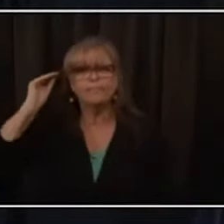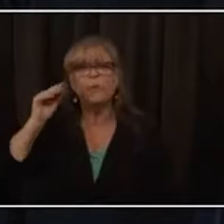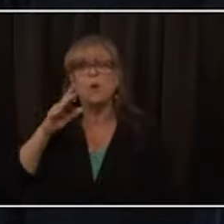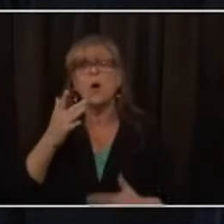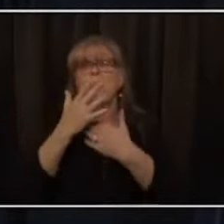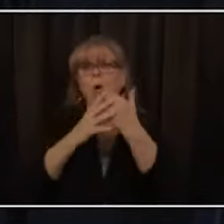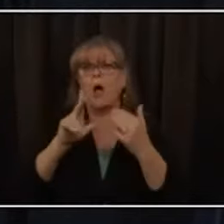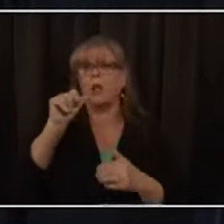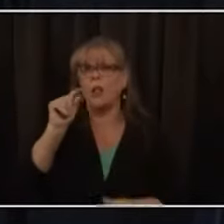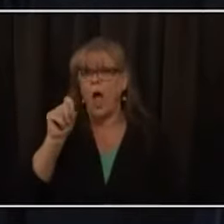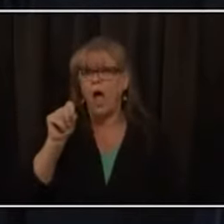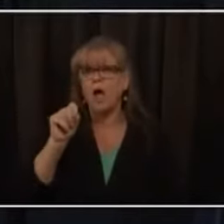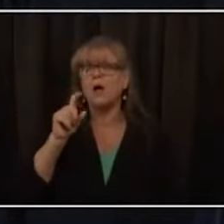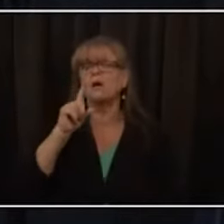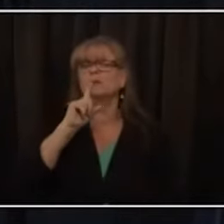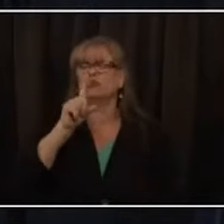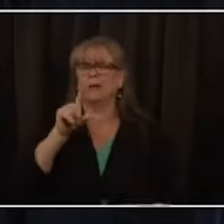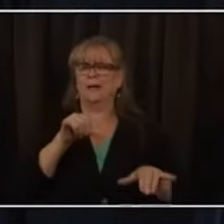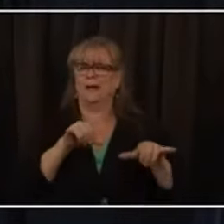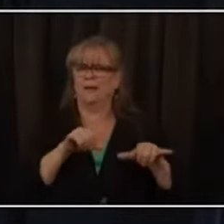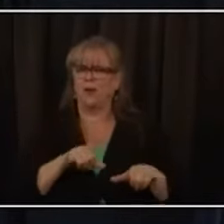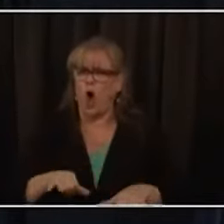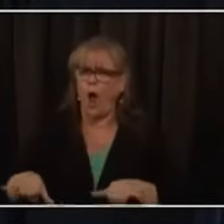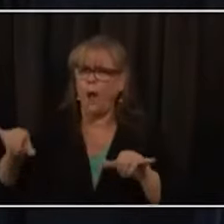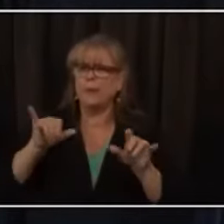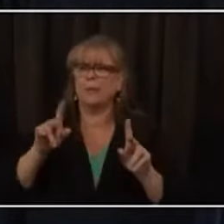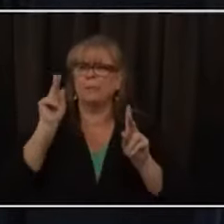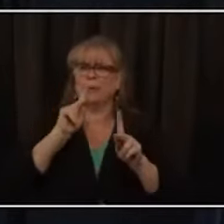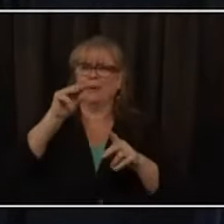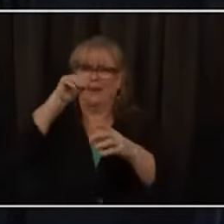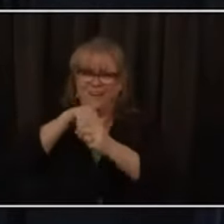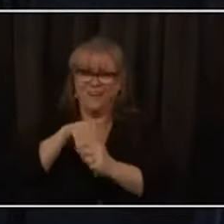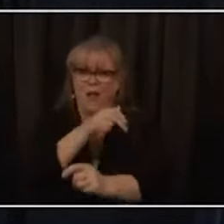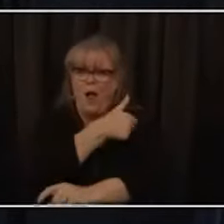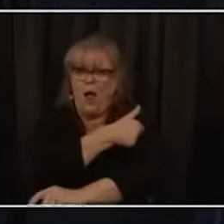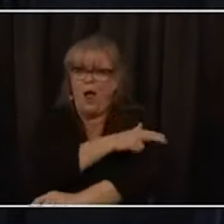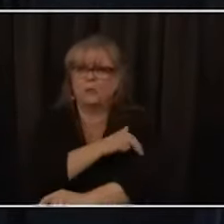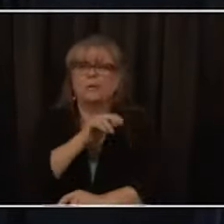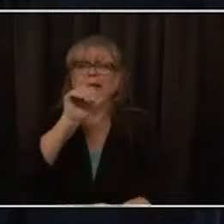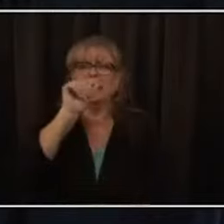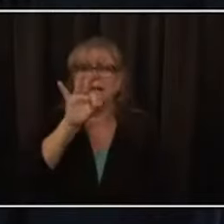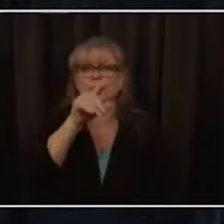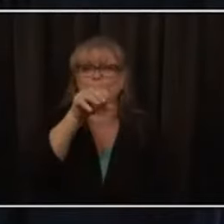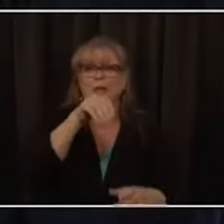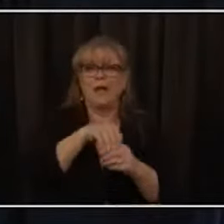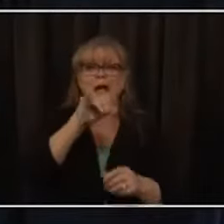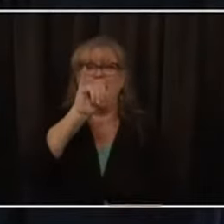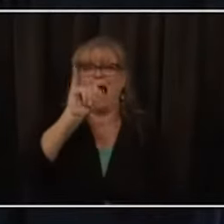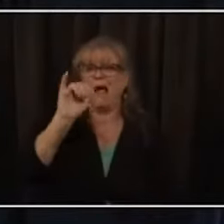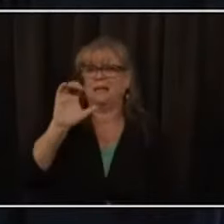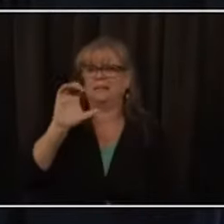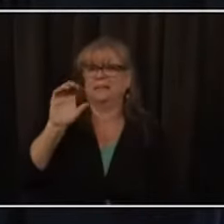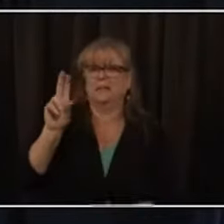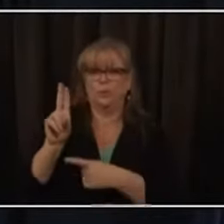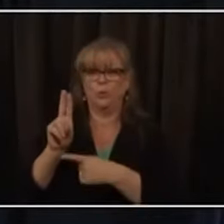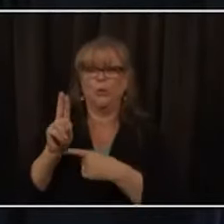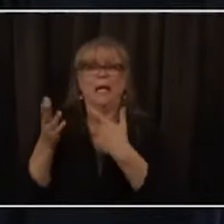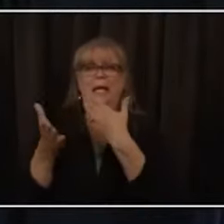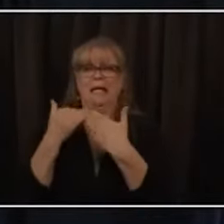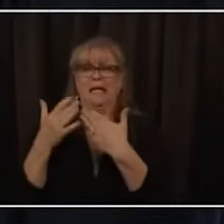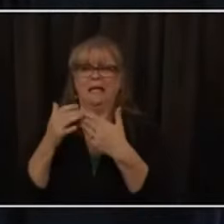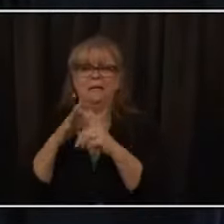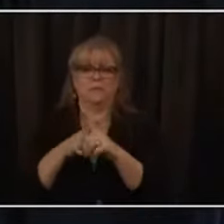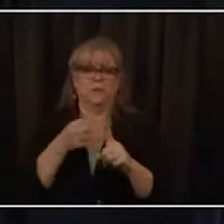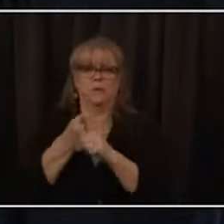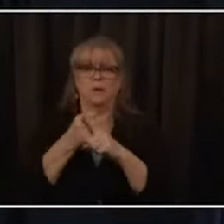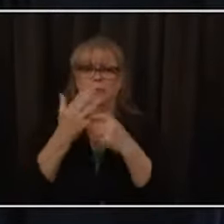relatively common for people hospitalized or in intensive care units with COVID. So certainly the biggest risk for blood